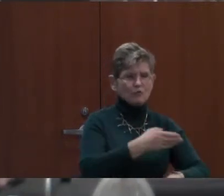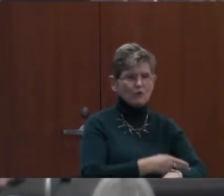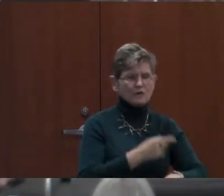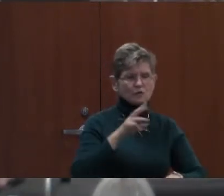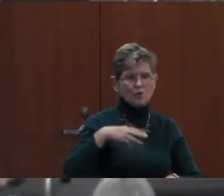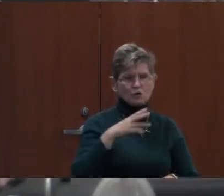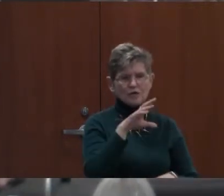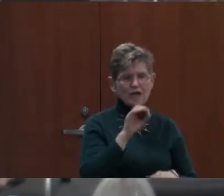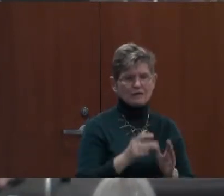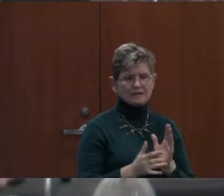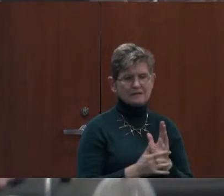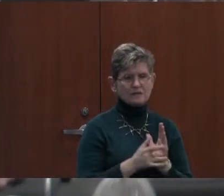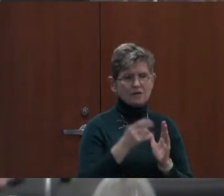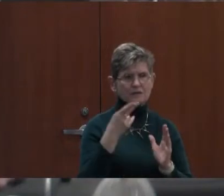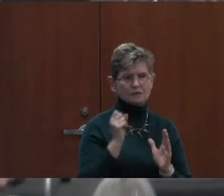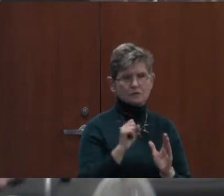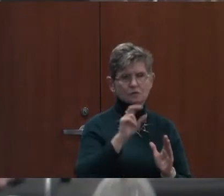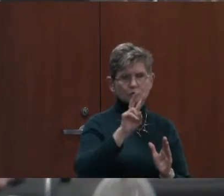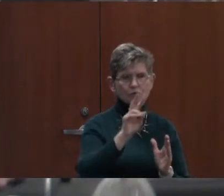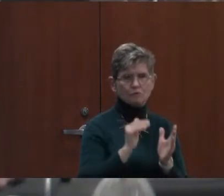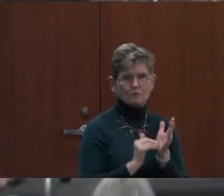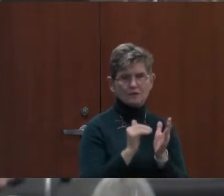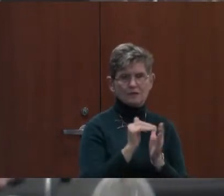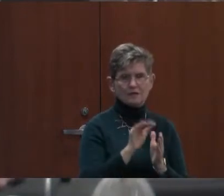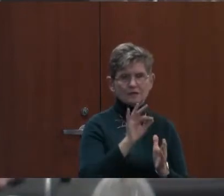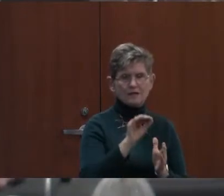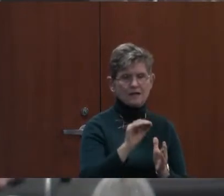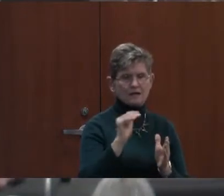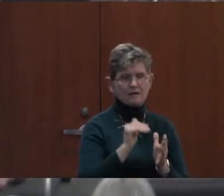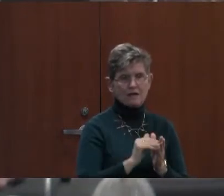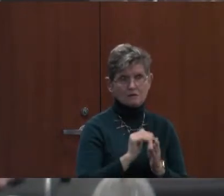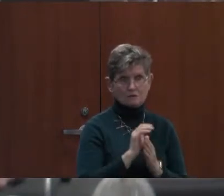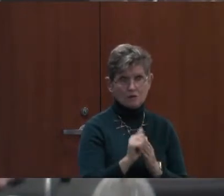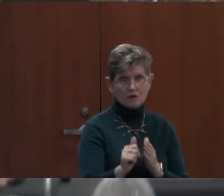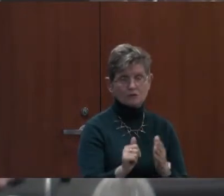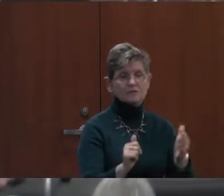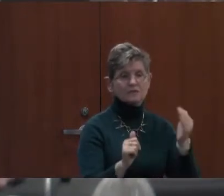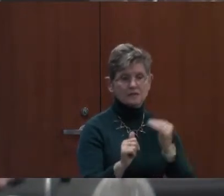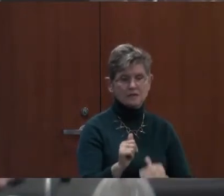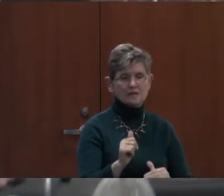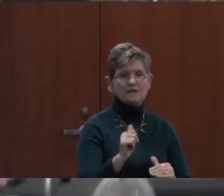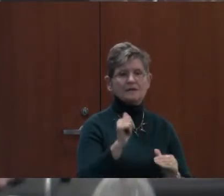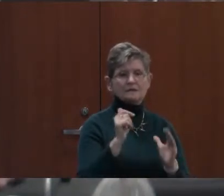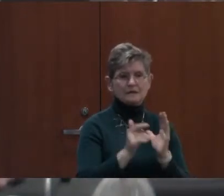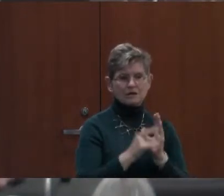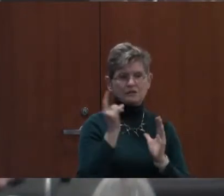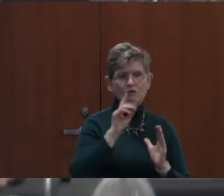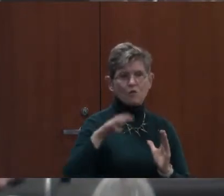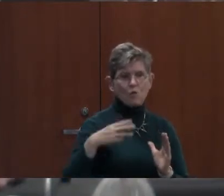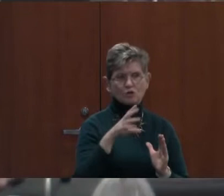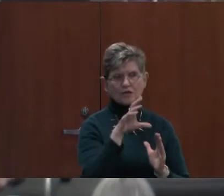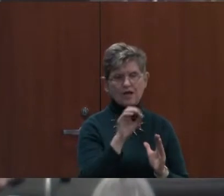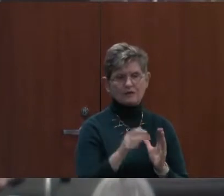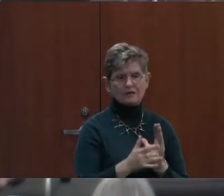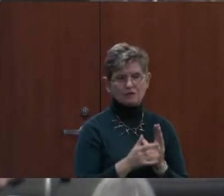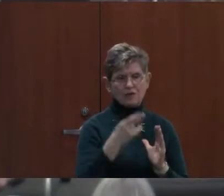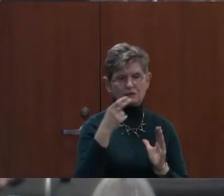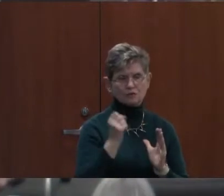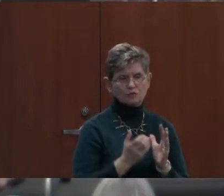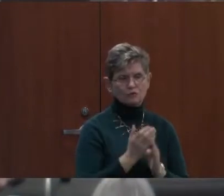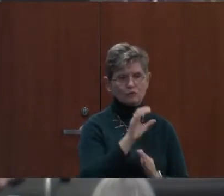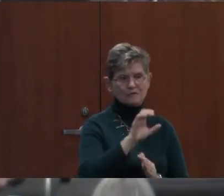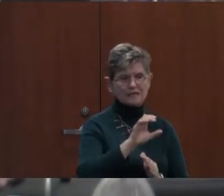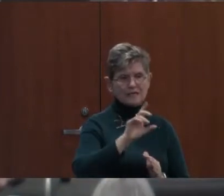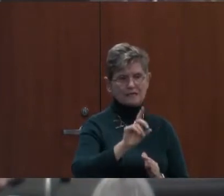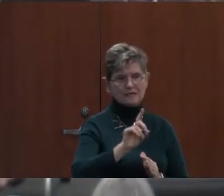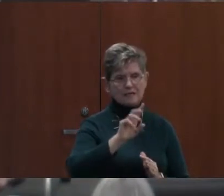to Warner Construction at a cost of $2,090,000. Technology for Washington County Technical High School to